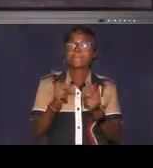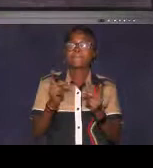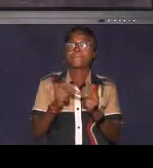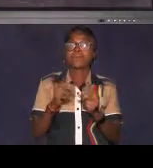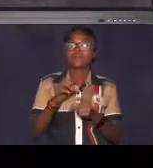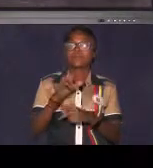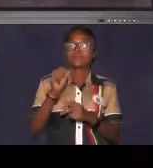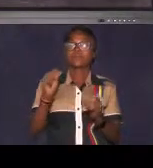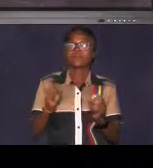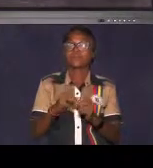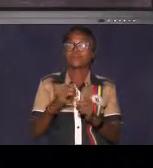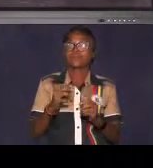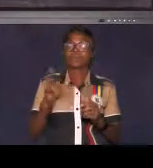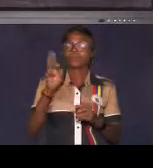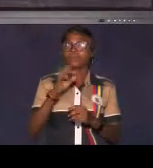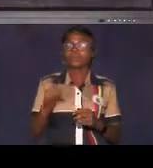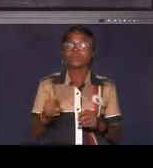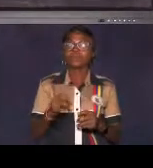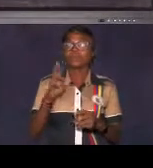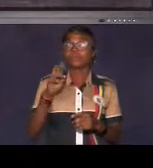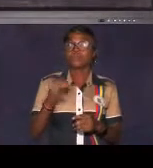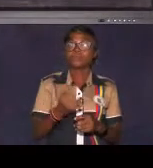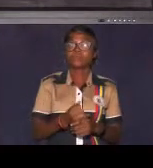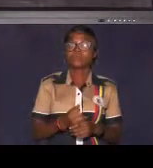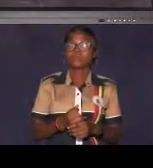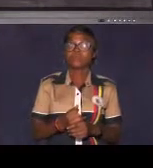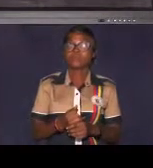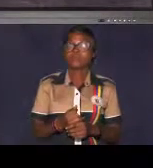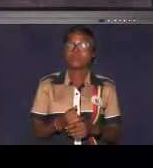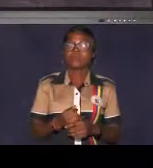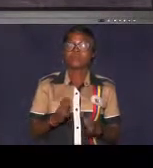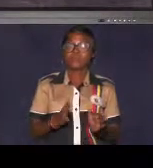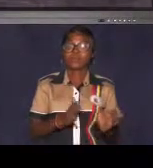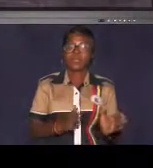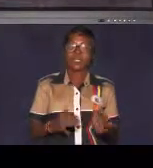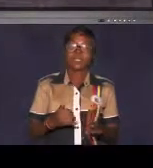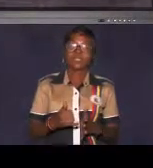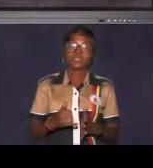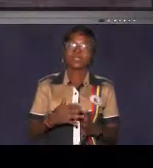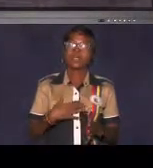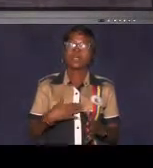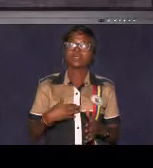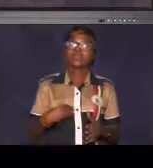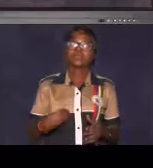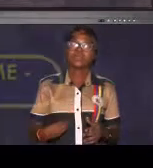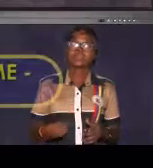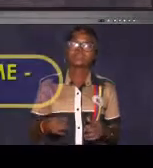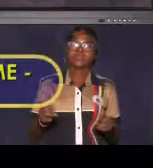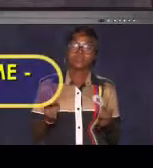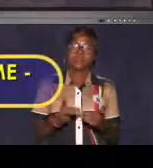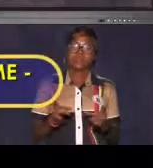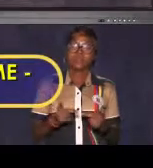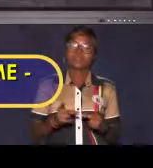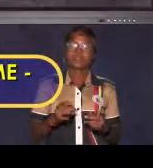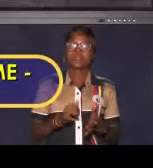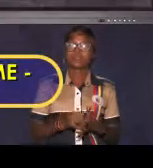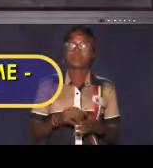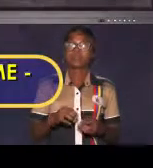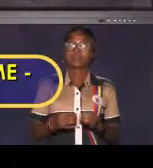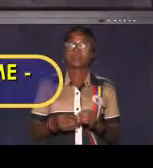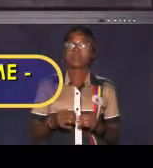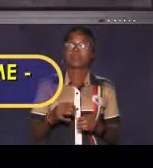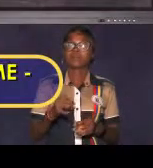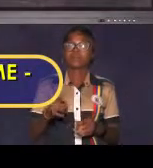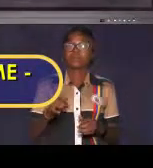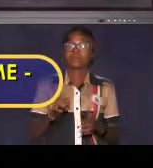boxes, or a number of what do you call the bubbles, marbles, and you arrange it, and it forms a perfect square. Then that number